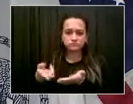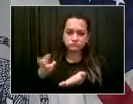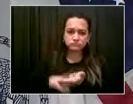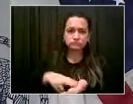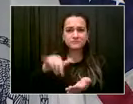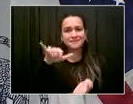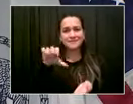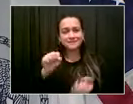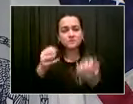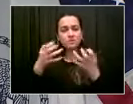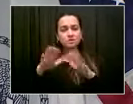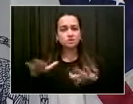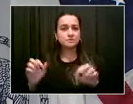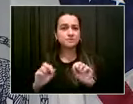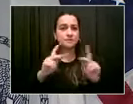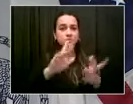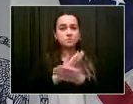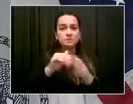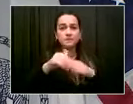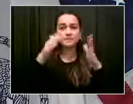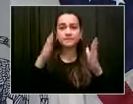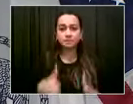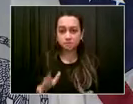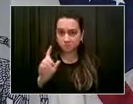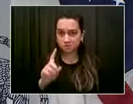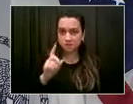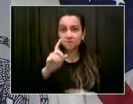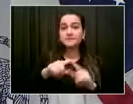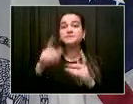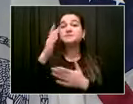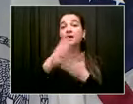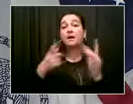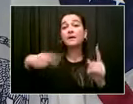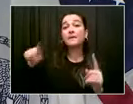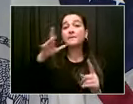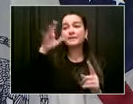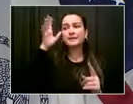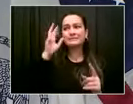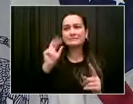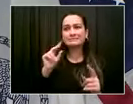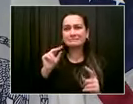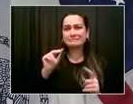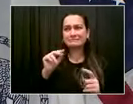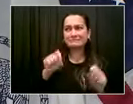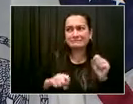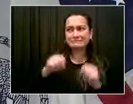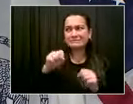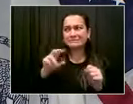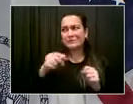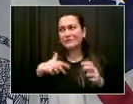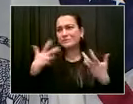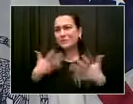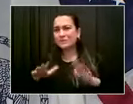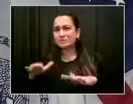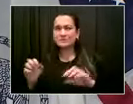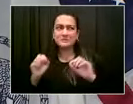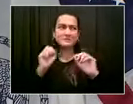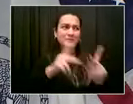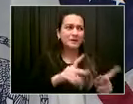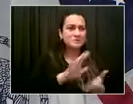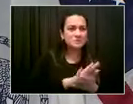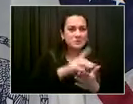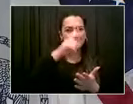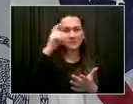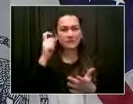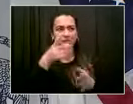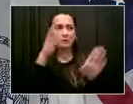come back. We're ready. And undoubtedly, the news is going to continue to get better as more and more people get vaccinated. And